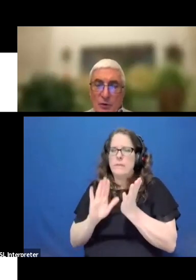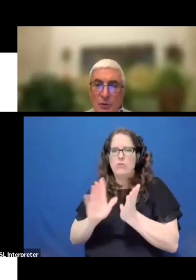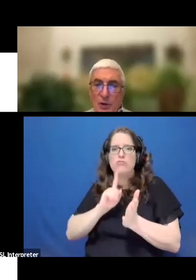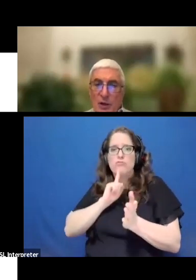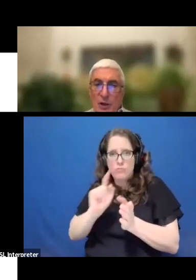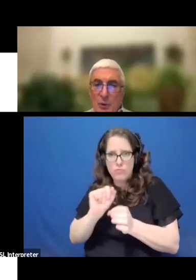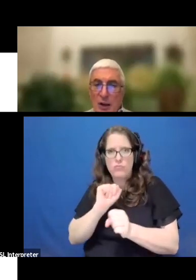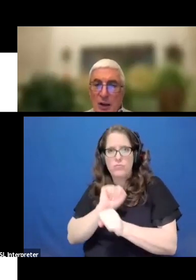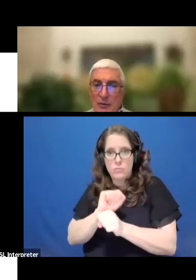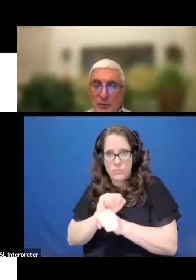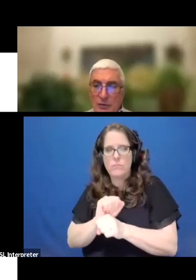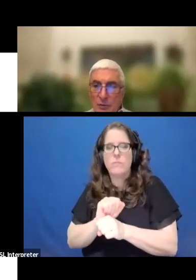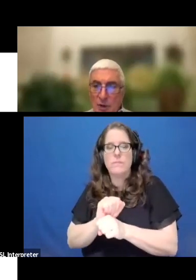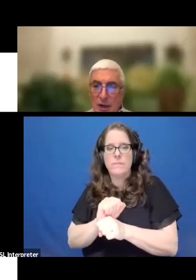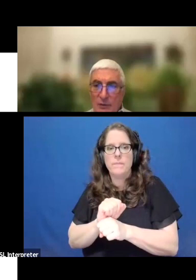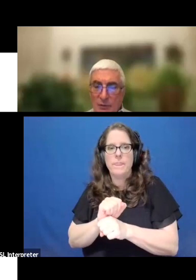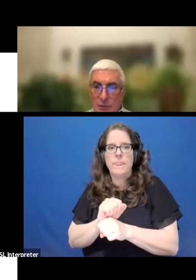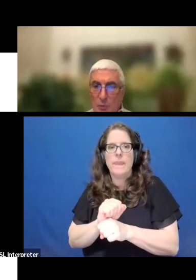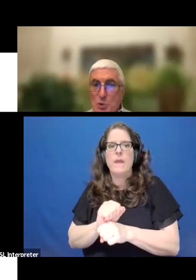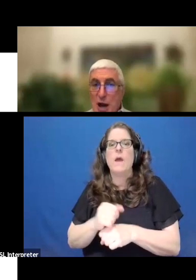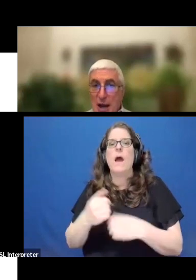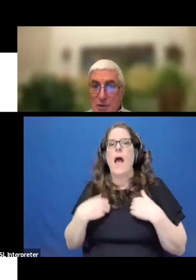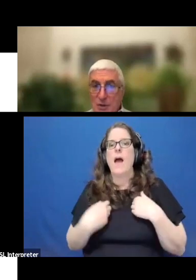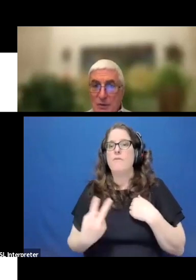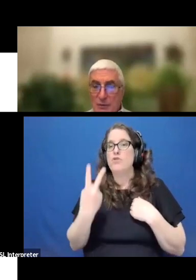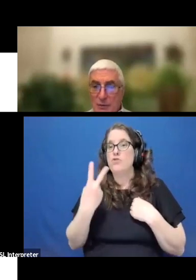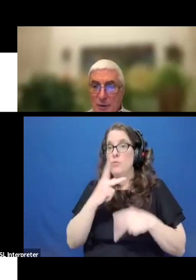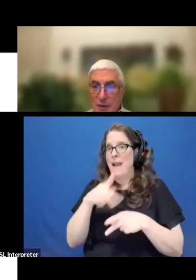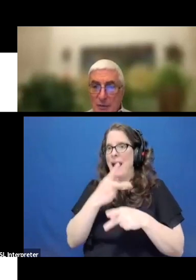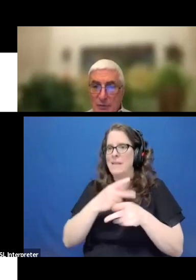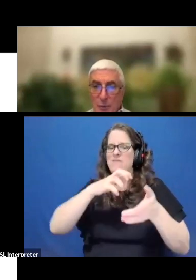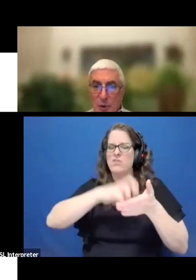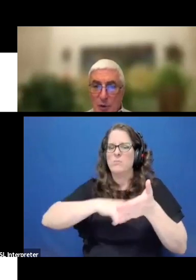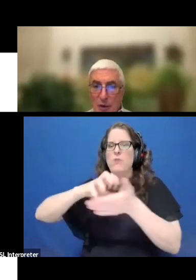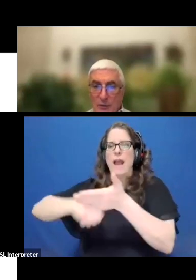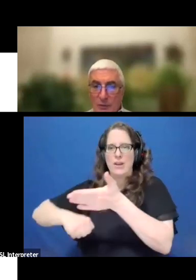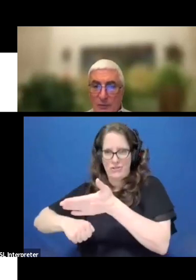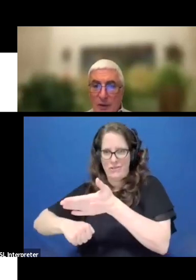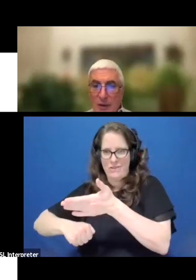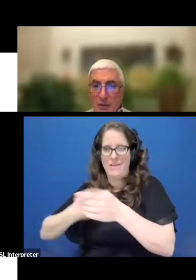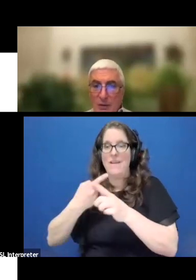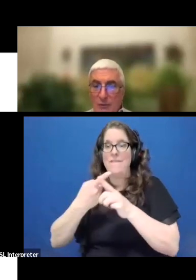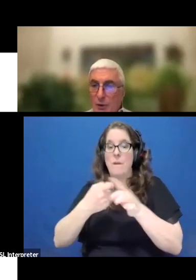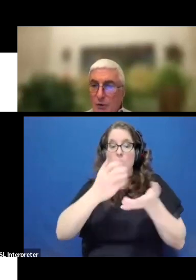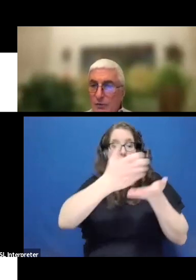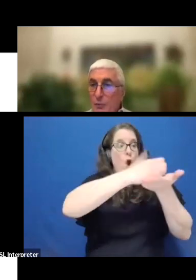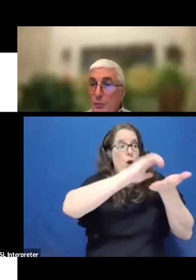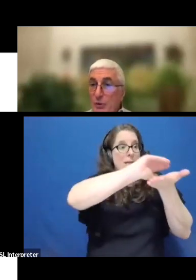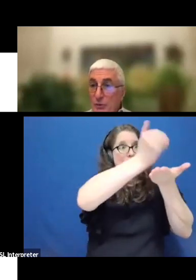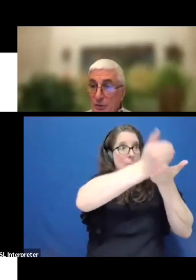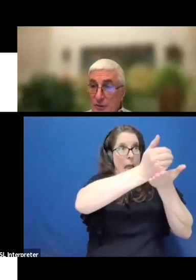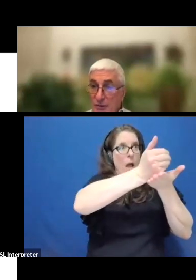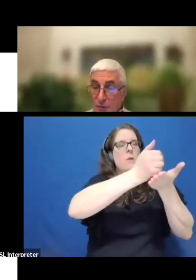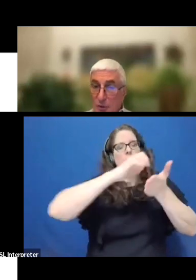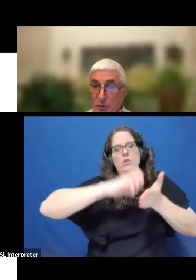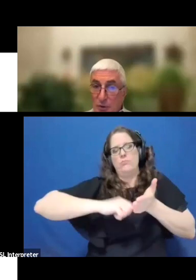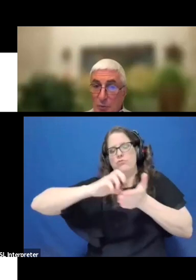Social Security applies two kinds of subtractions from earnings. The first would be